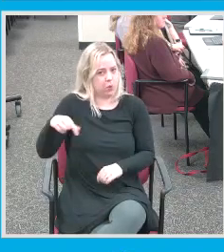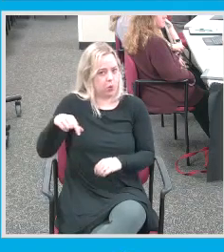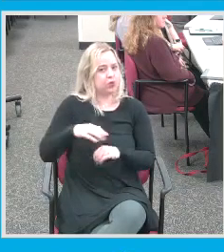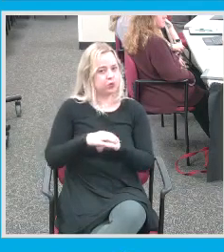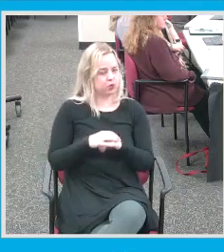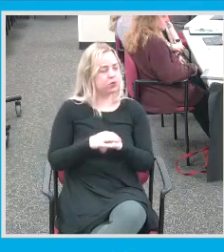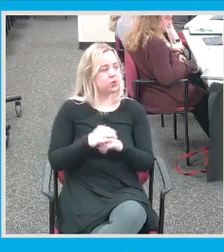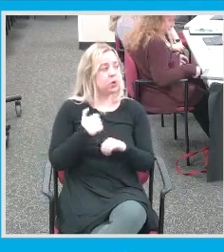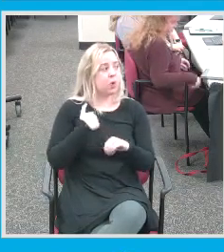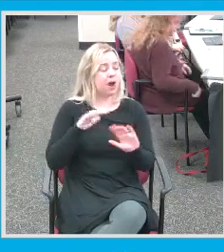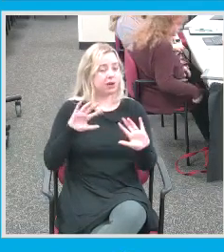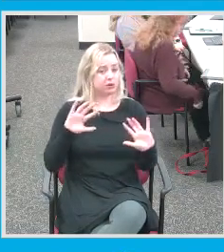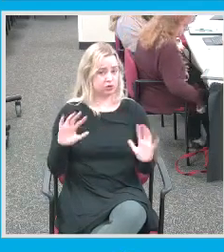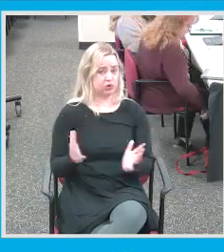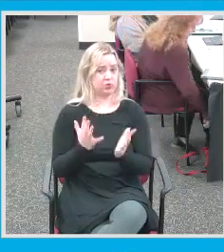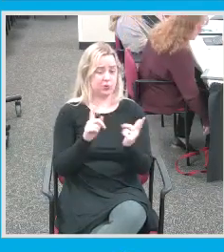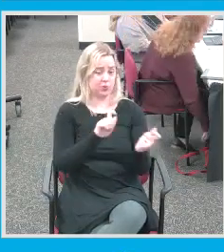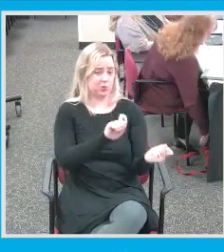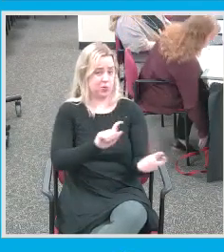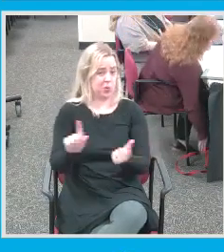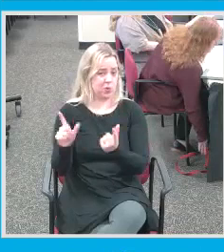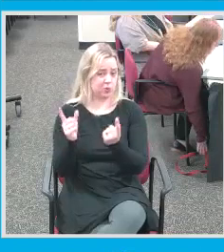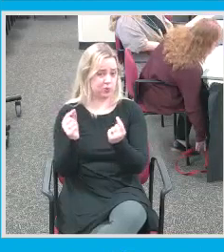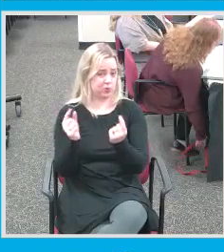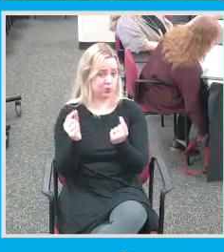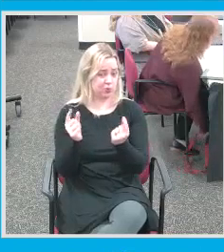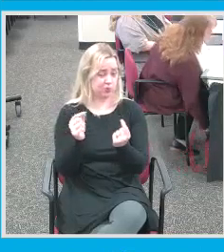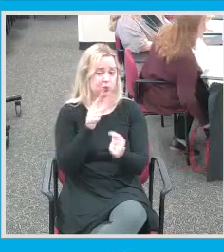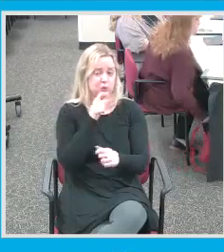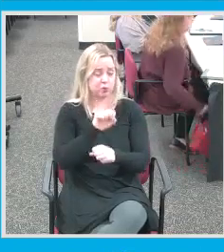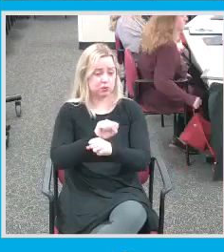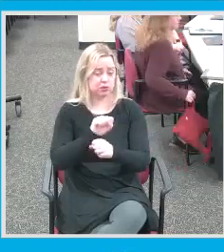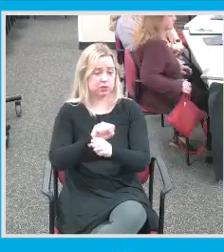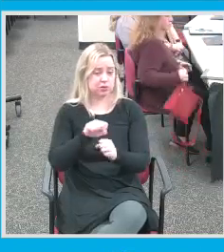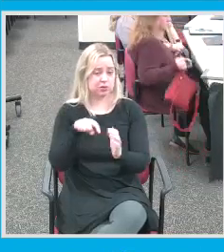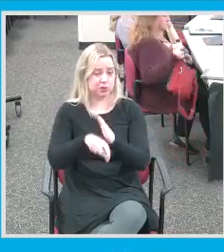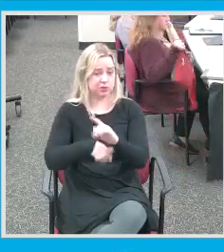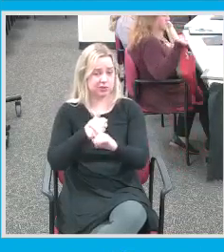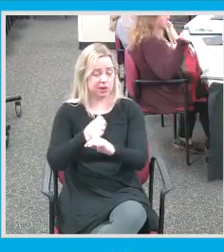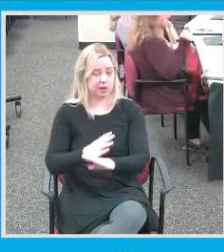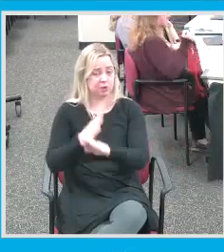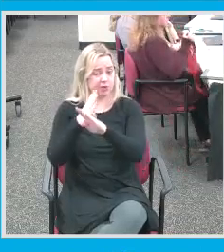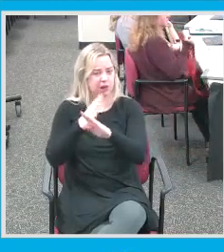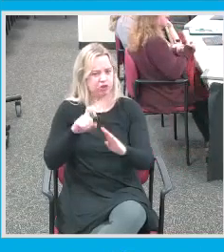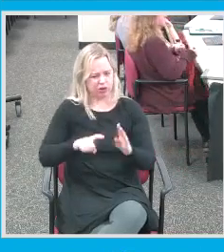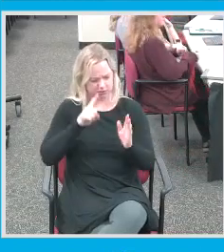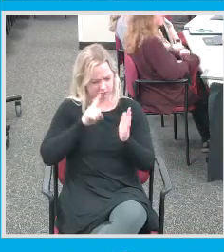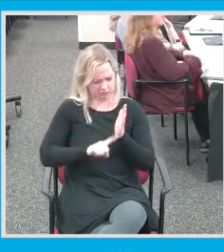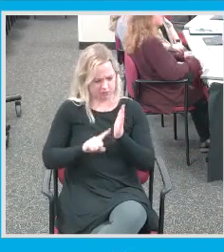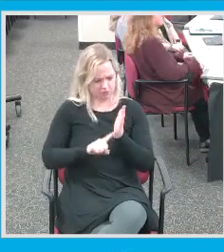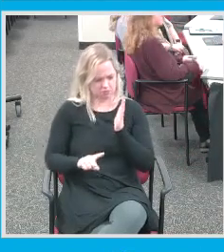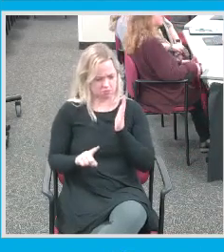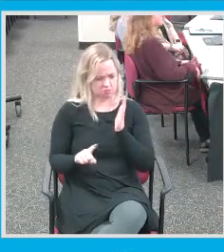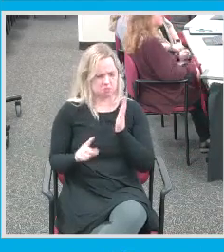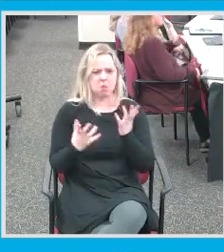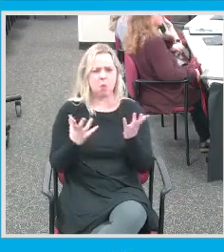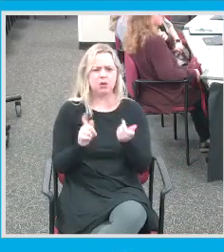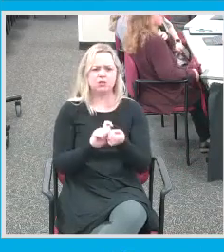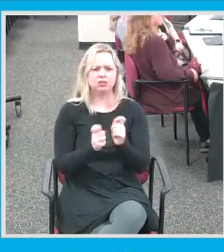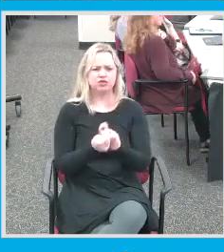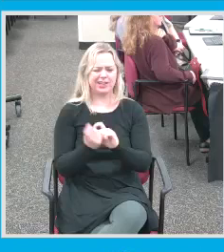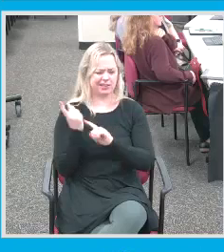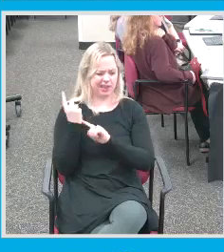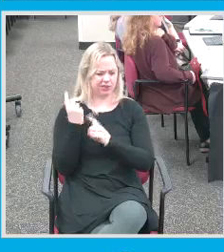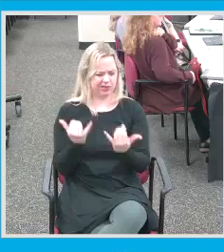I encourage all of us to do working in the space of suicide prevention is look at what's changed between last year and this